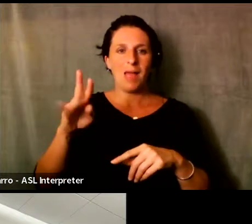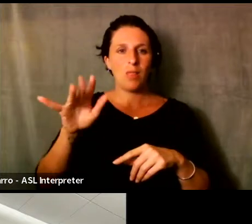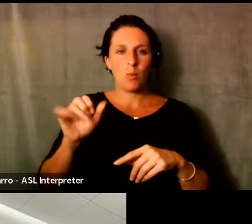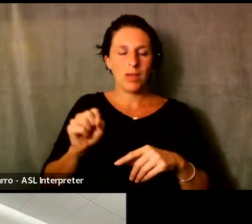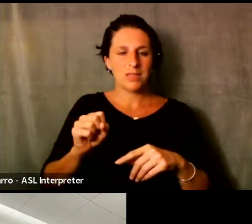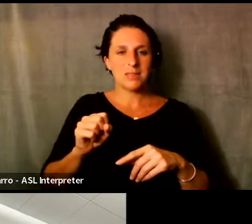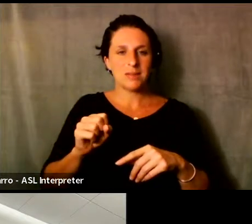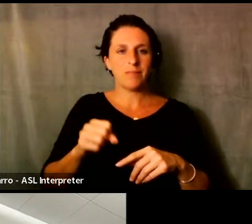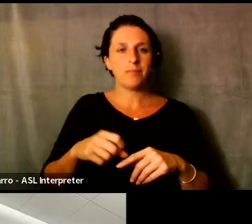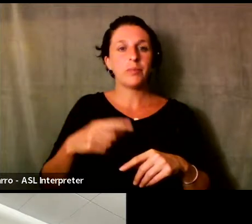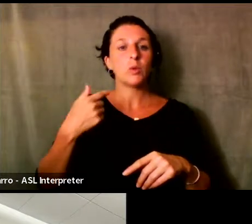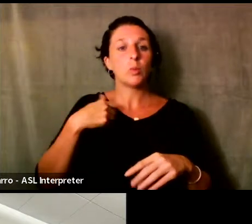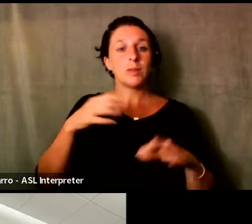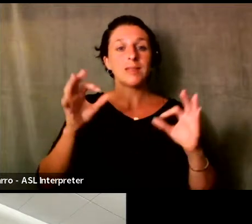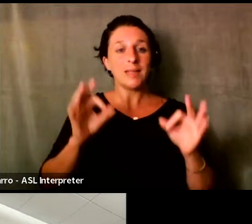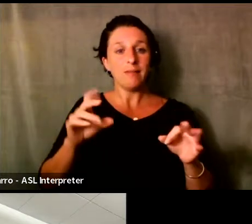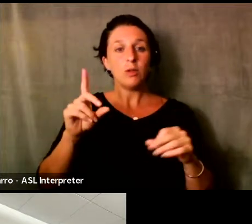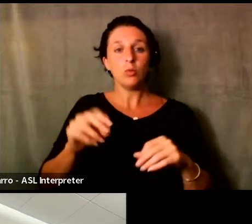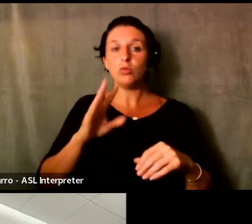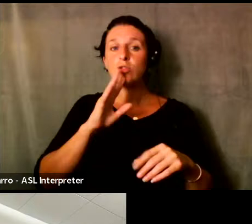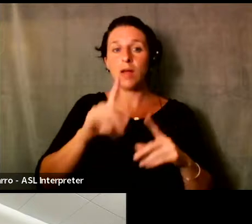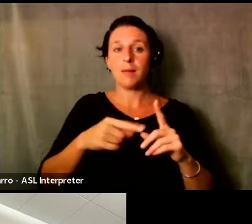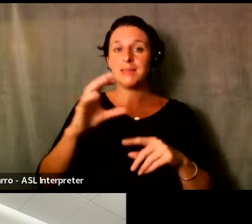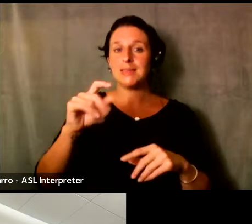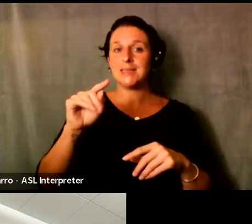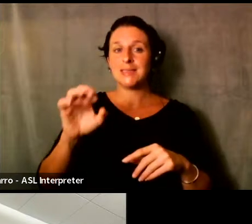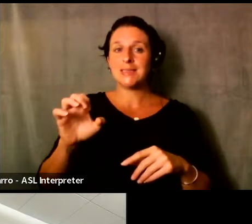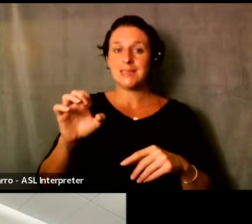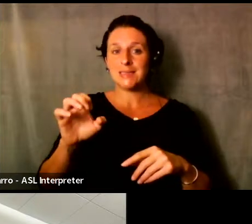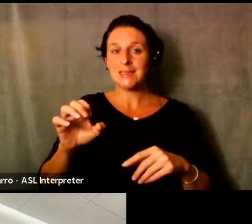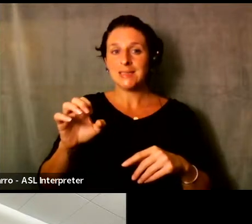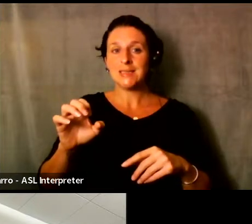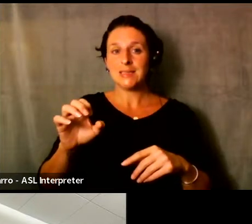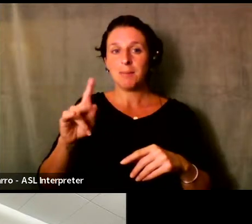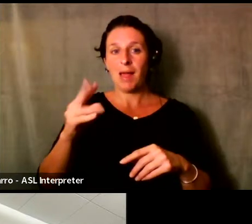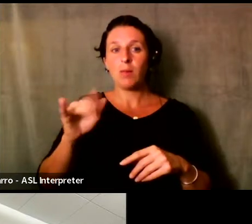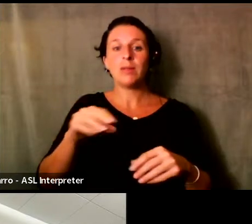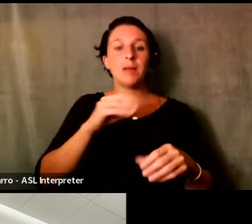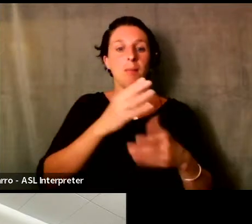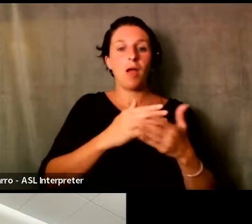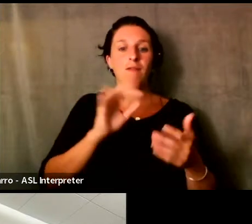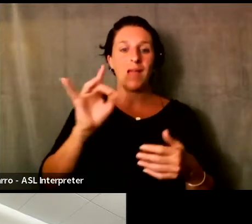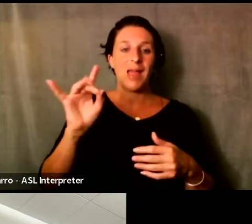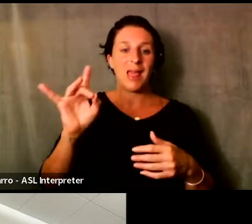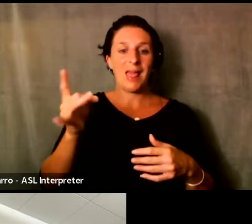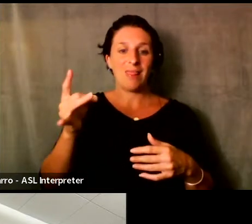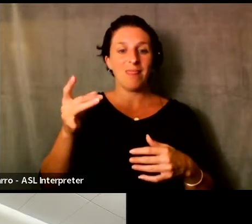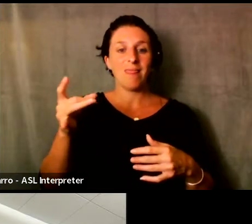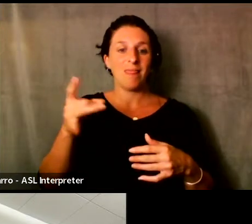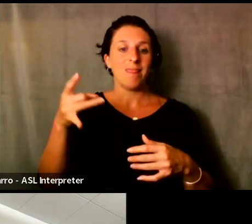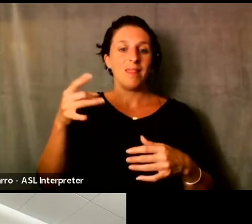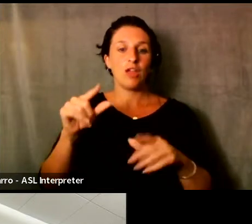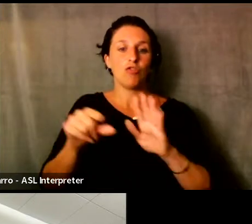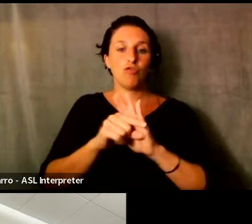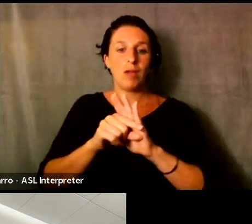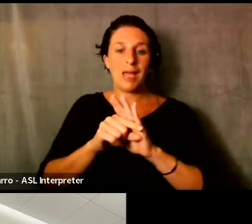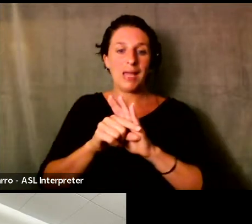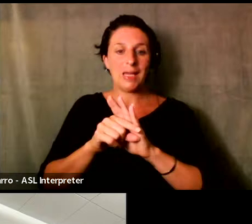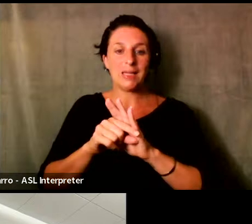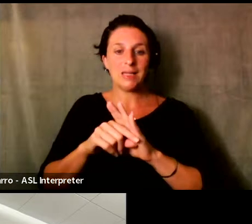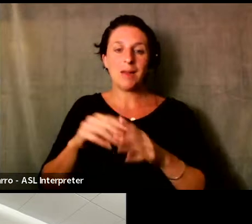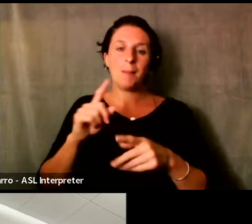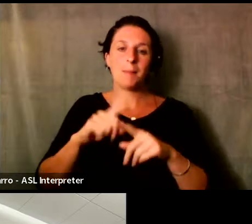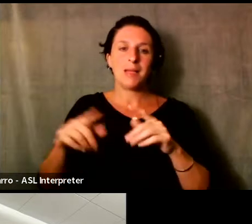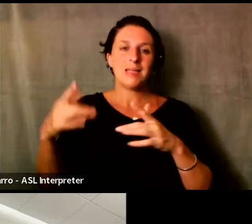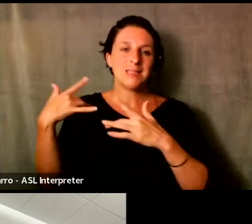think we do definitely talk about our CTE pathways as part of our 8th grade information do, nights and things okay. like that. I think people are tending to be focused on the